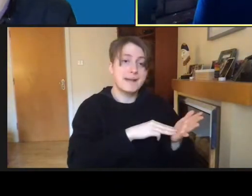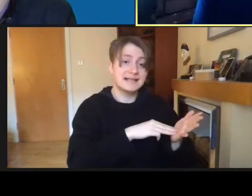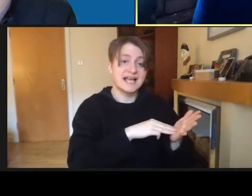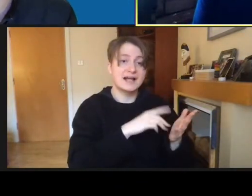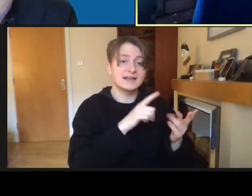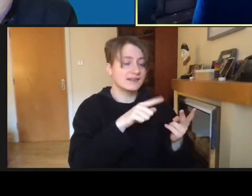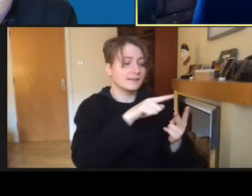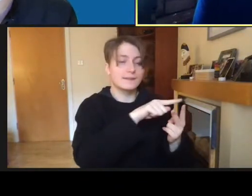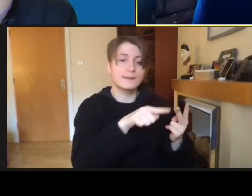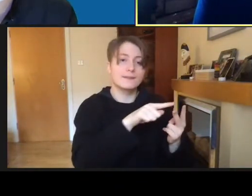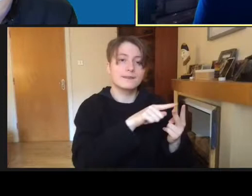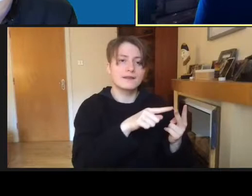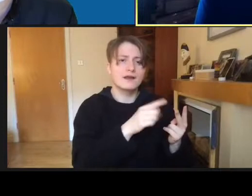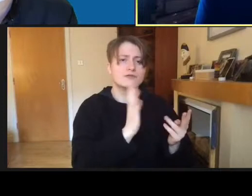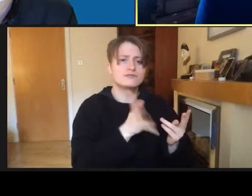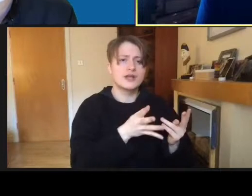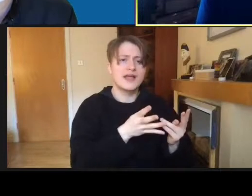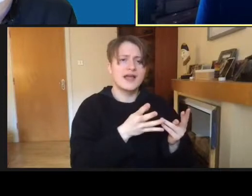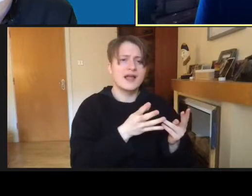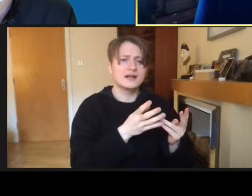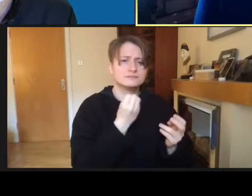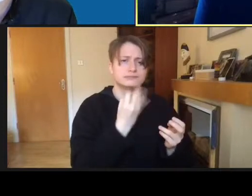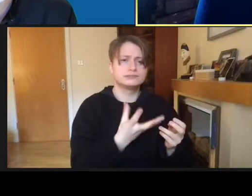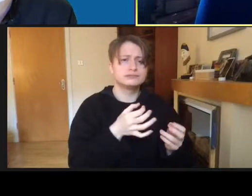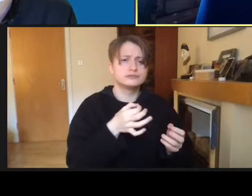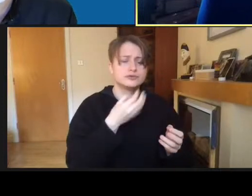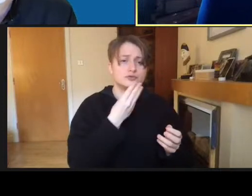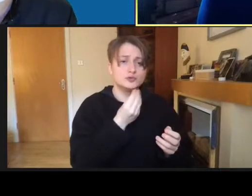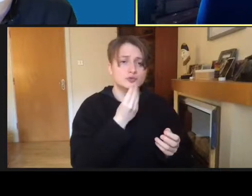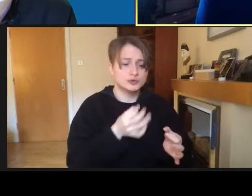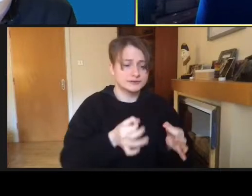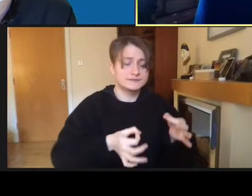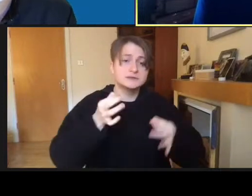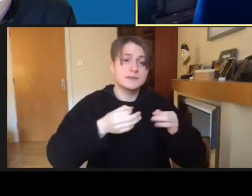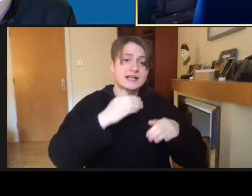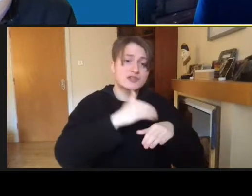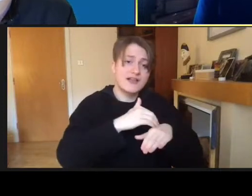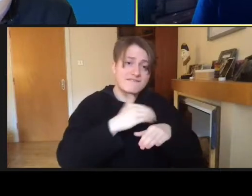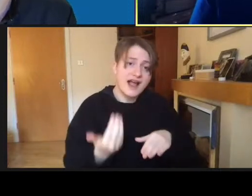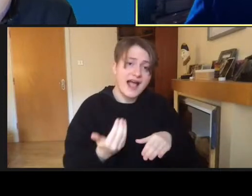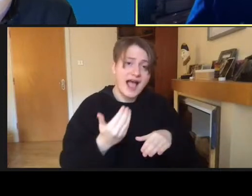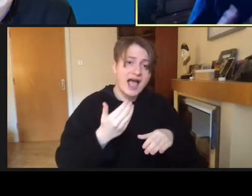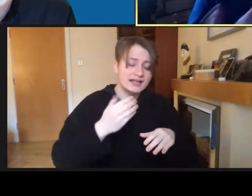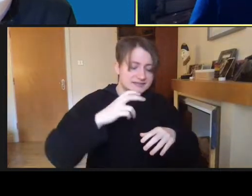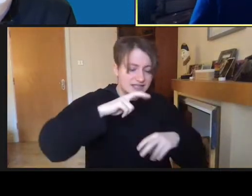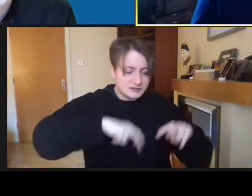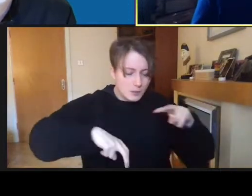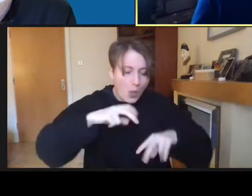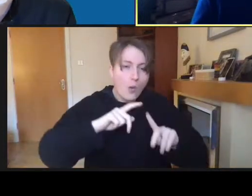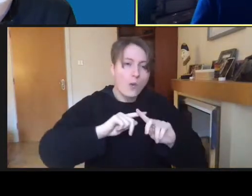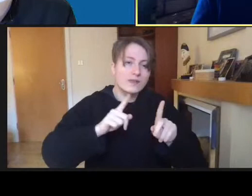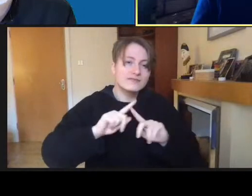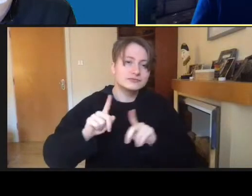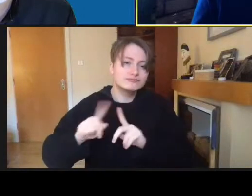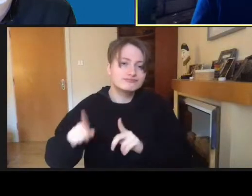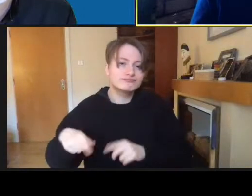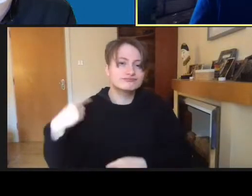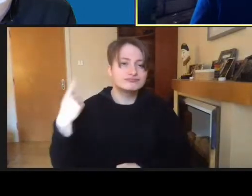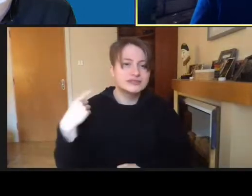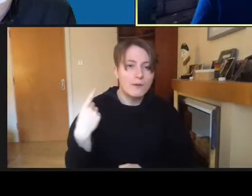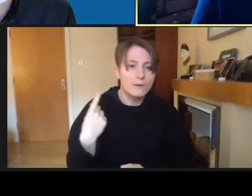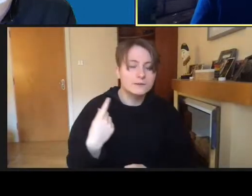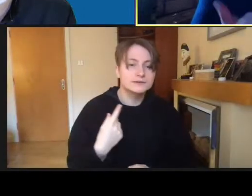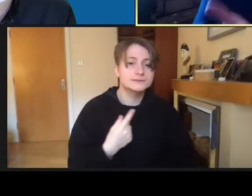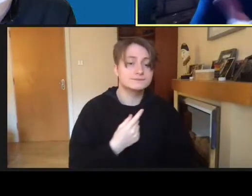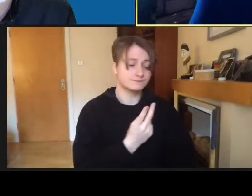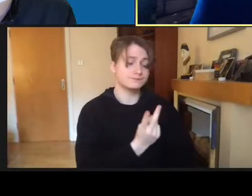effective at extending the techniques and exploring different sounds, what they also both